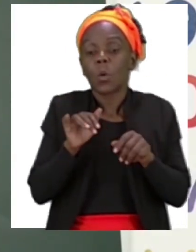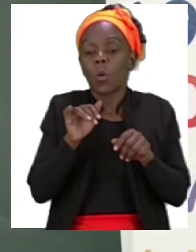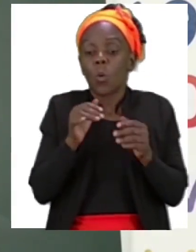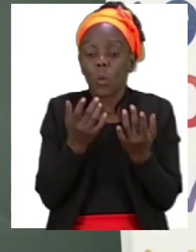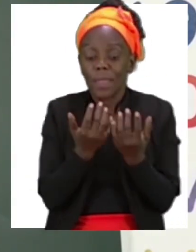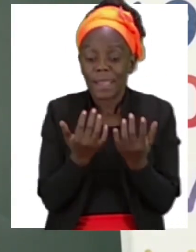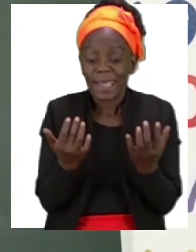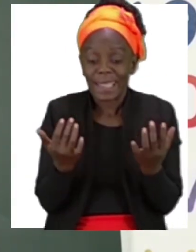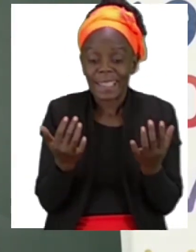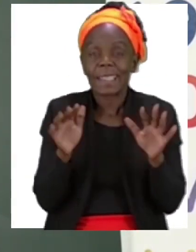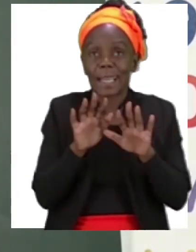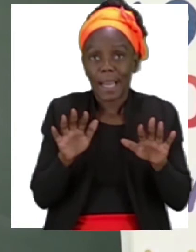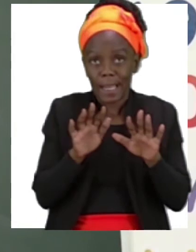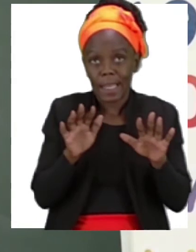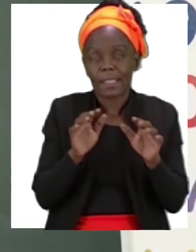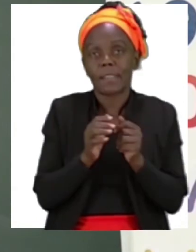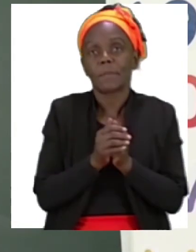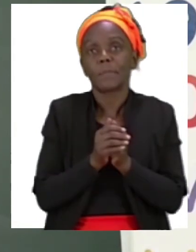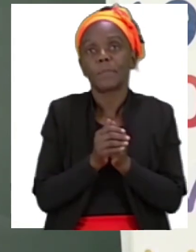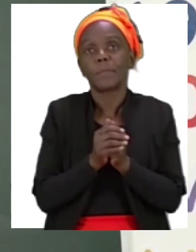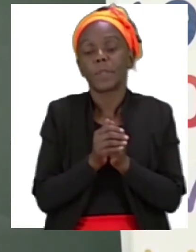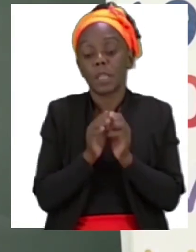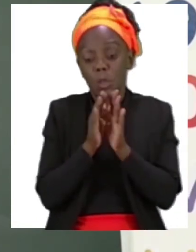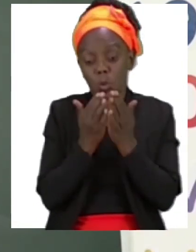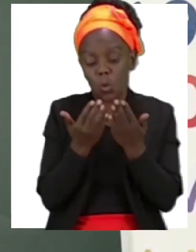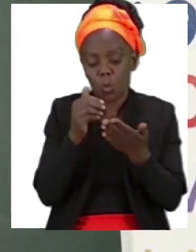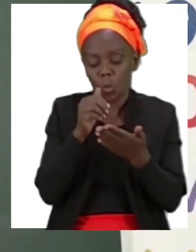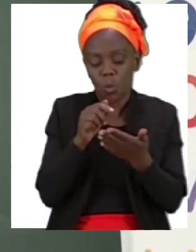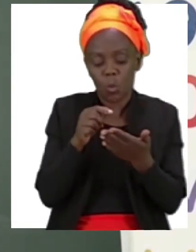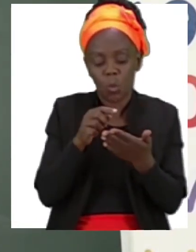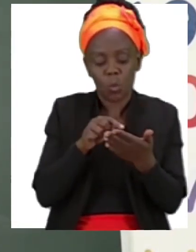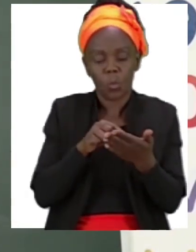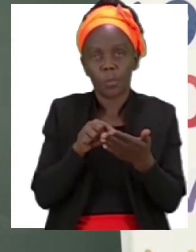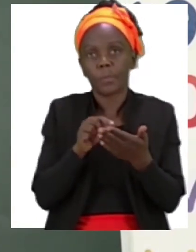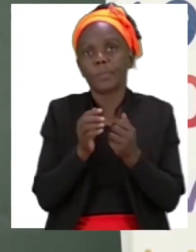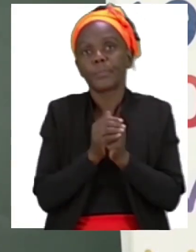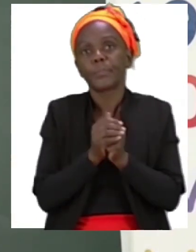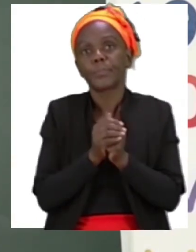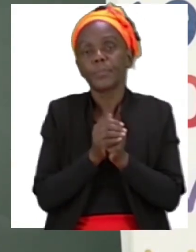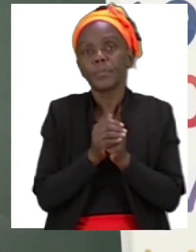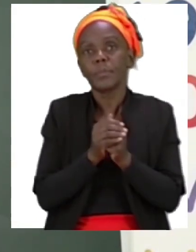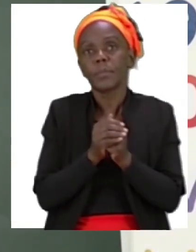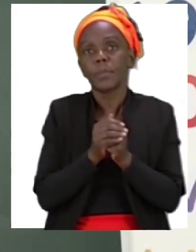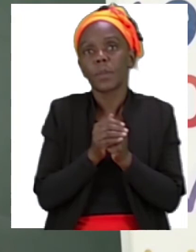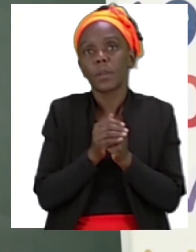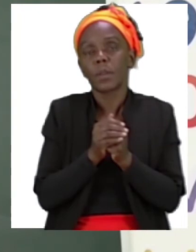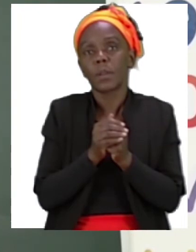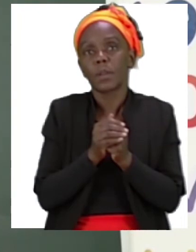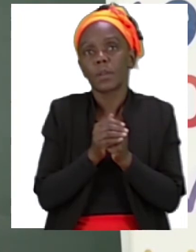will be with the green color. And then after that, the next one that you can